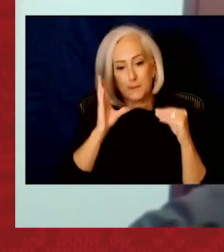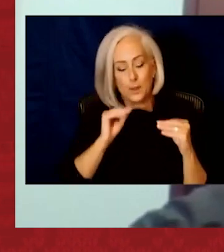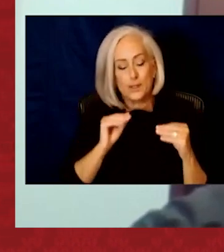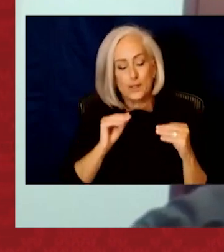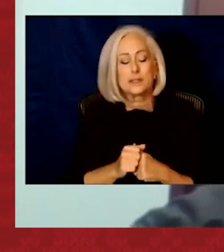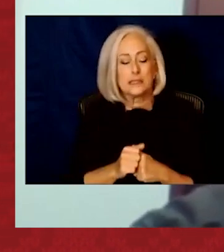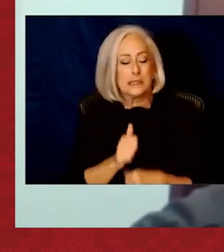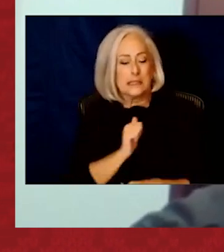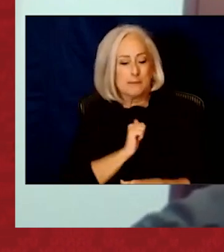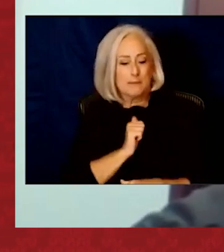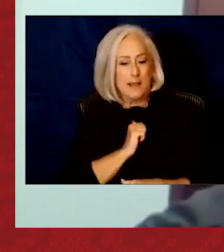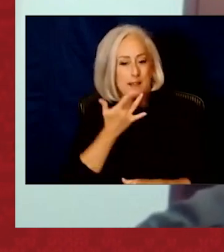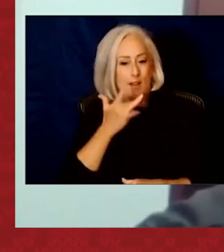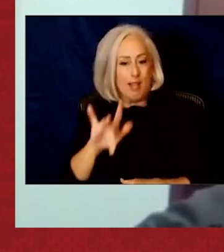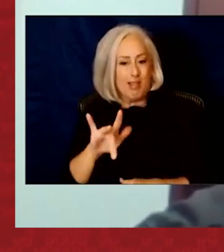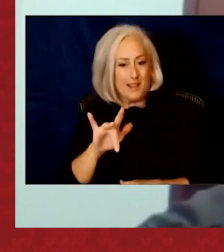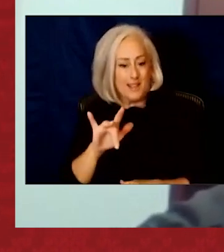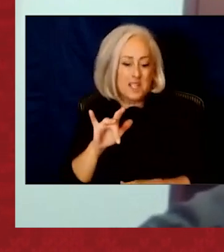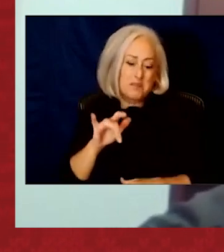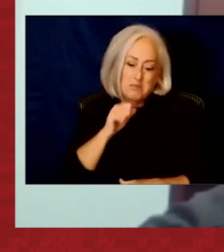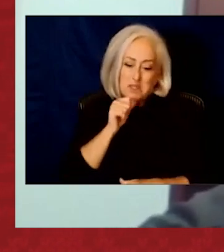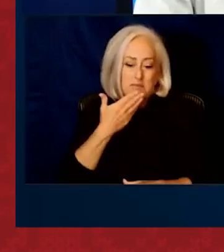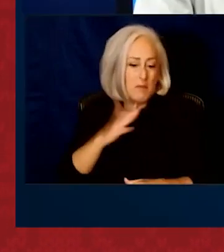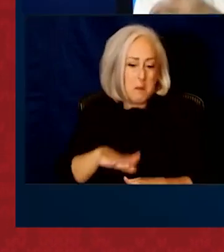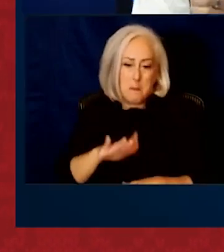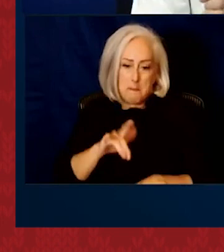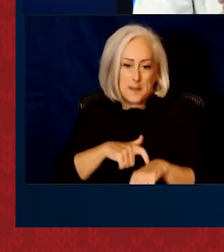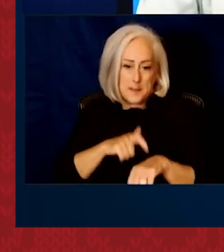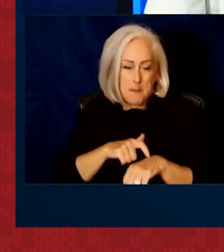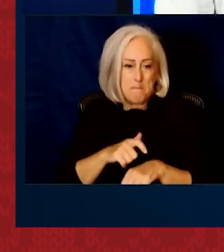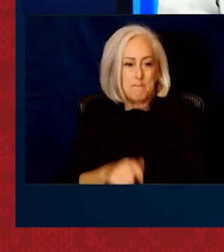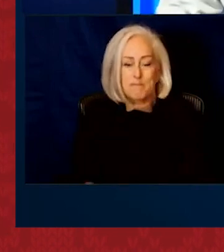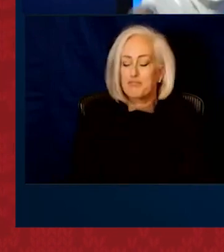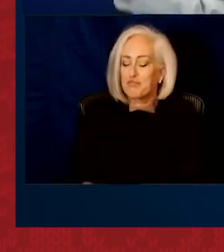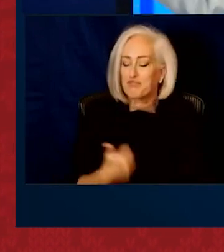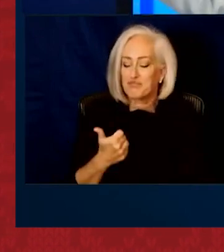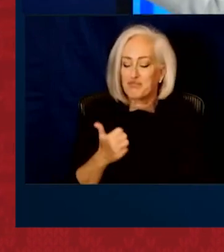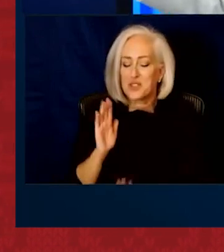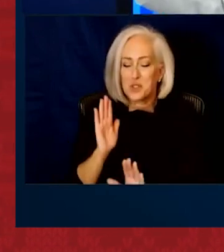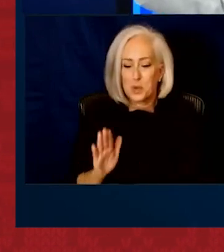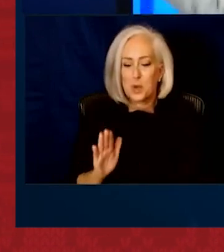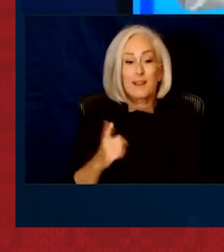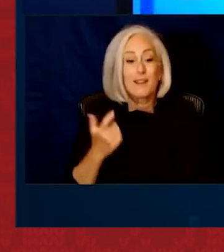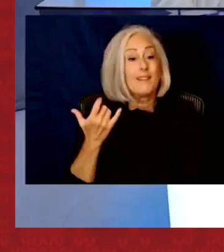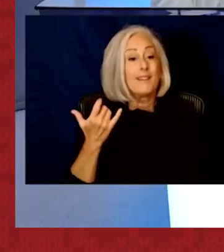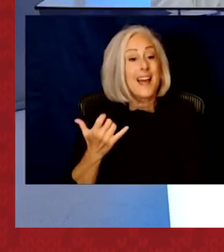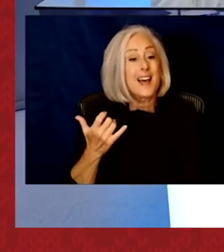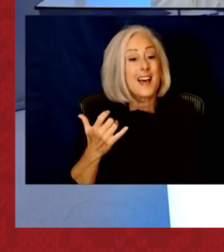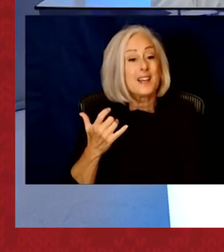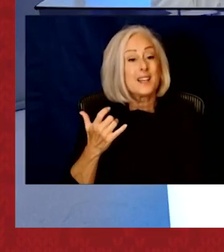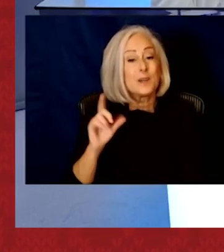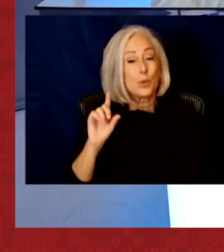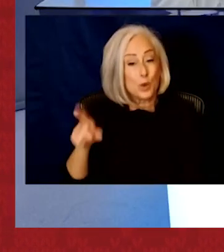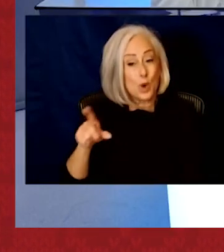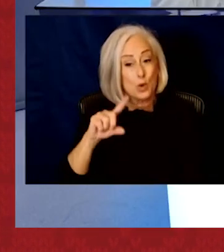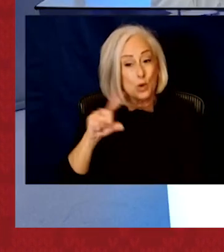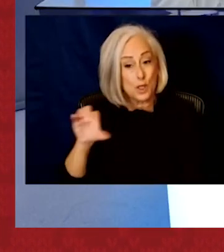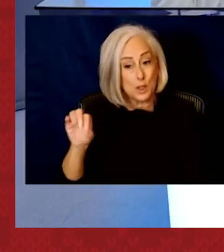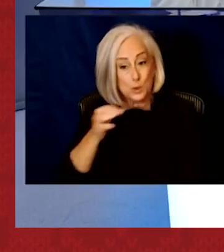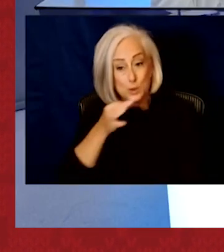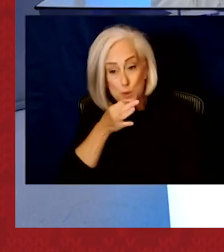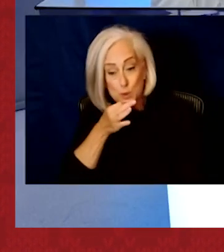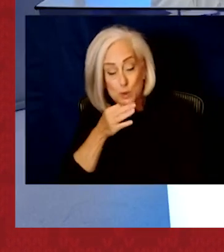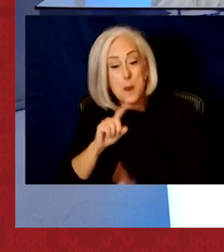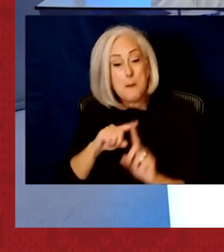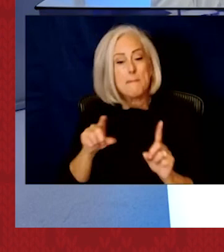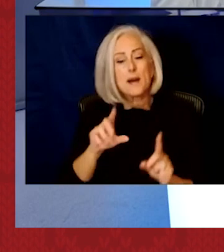not have too rough of a time. Excellent. We're going to go to the Kansas City Zoo in just a minute, but Dr. Thornton, talk to me a little bit. When he says didn't